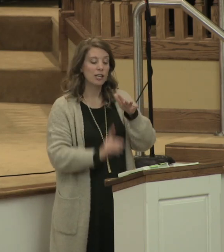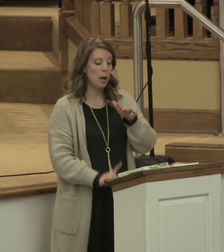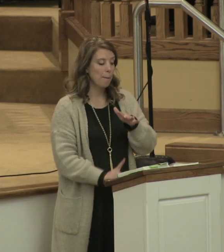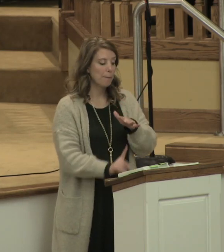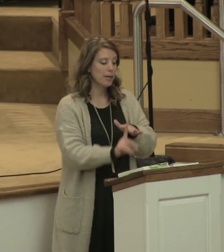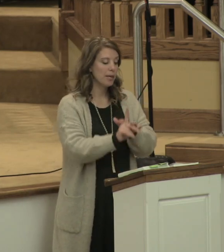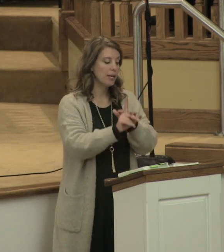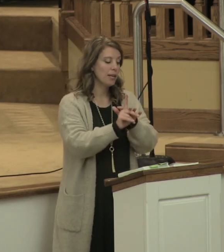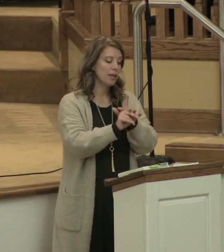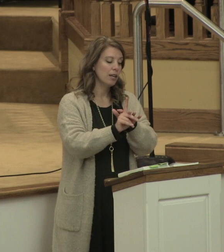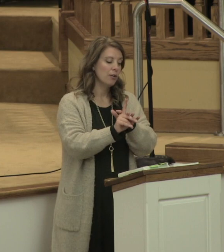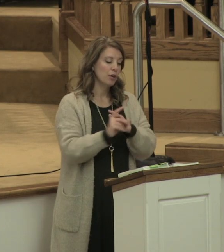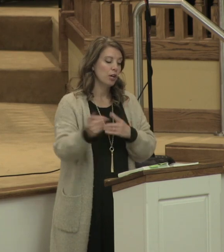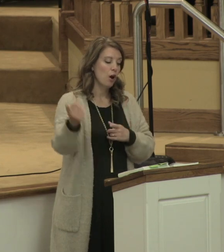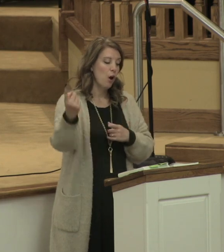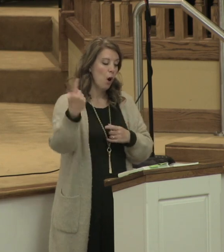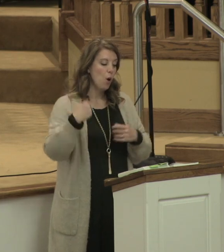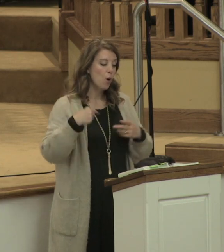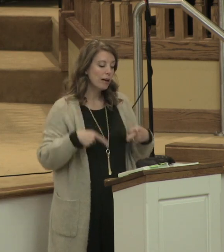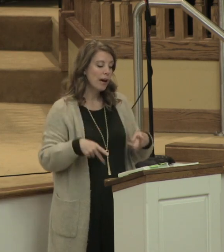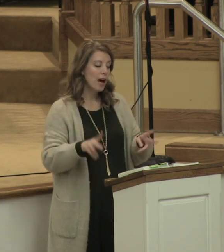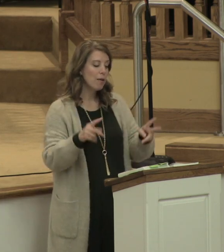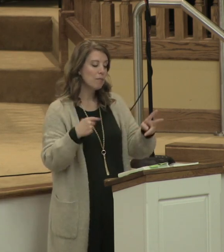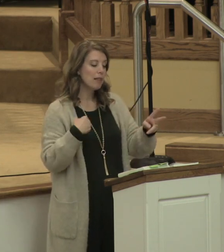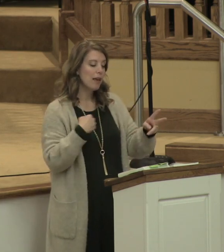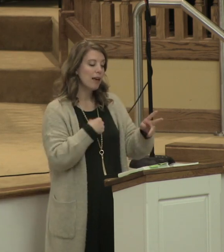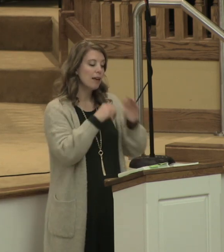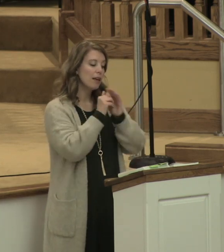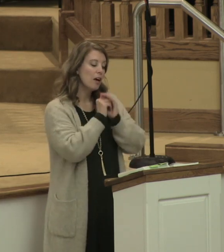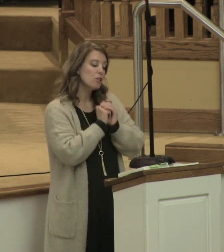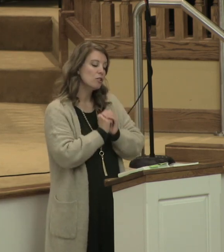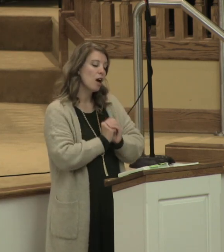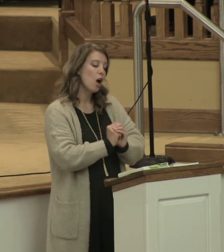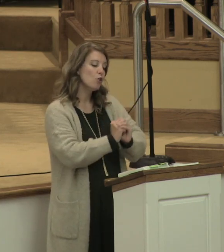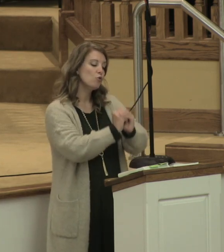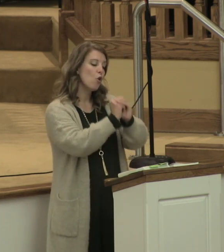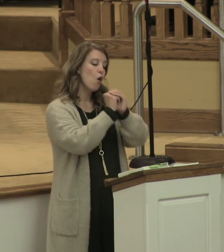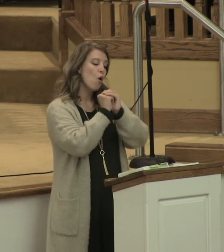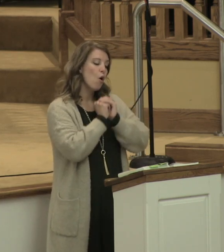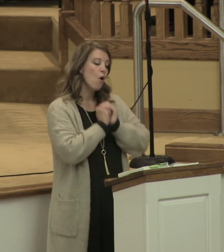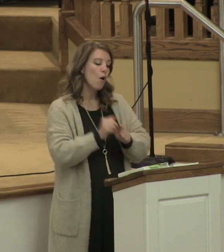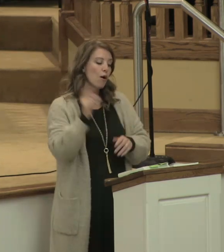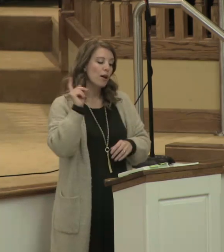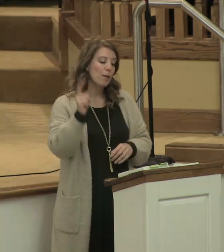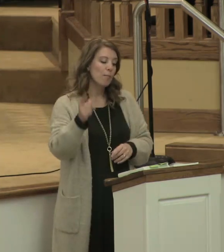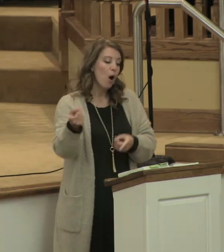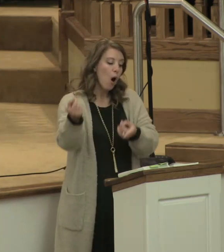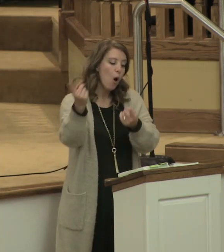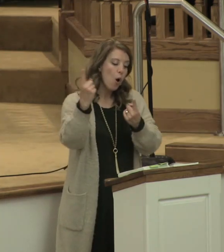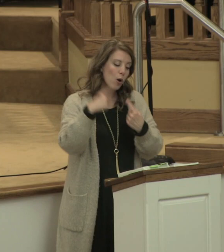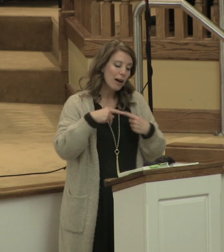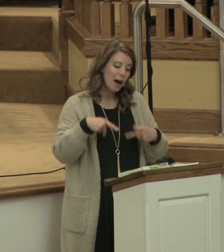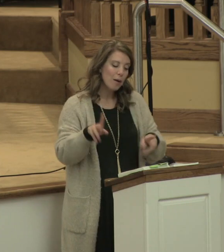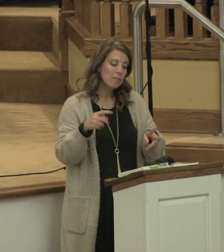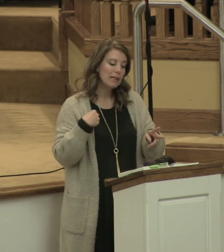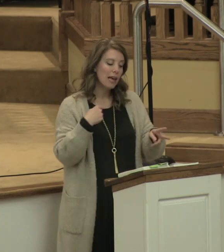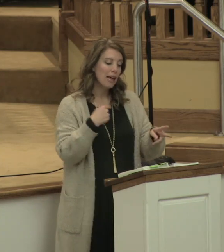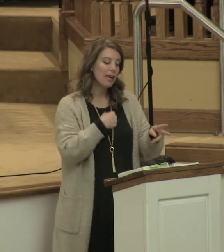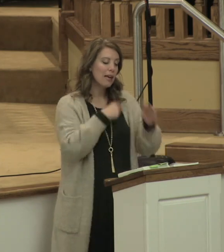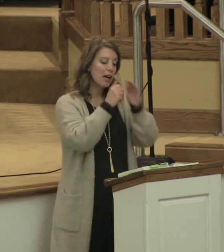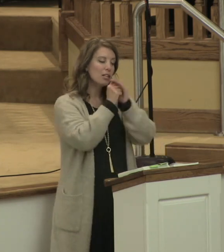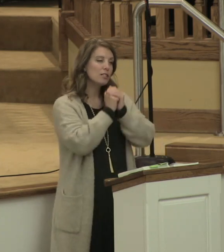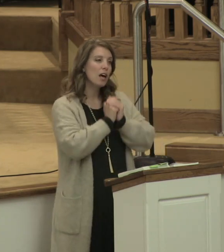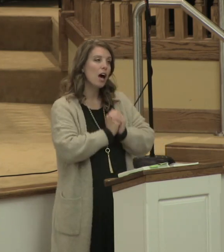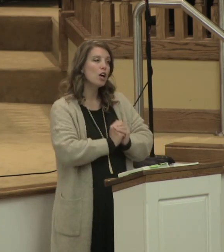flesh appearing. Oh, come, let us adore. A little louder. Oh, come,